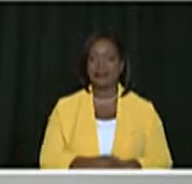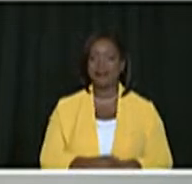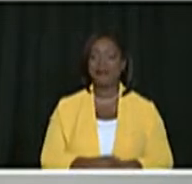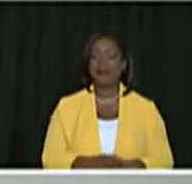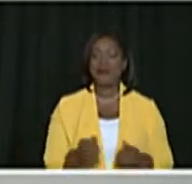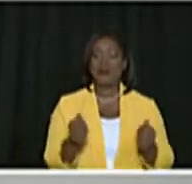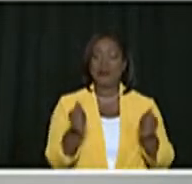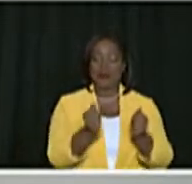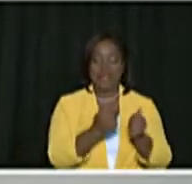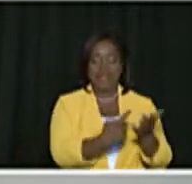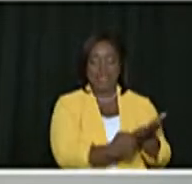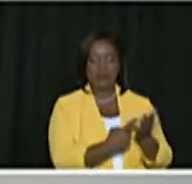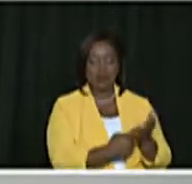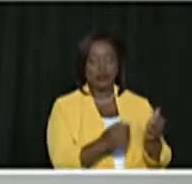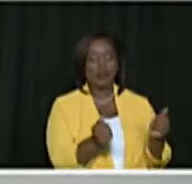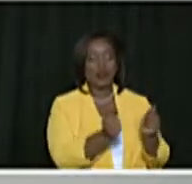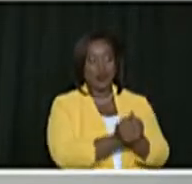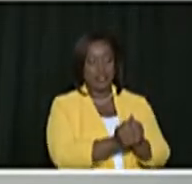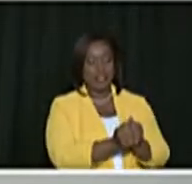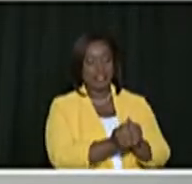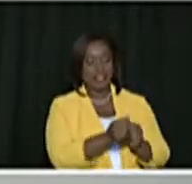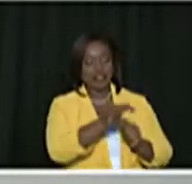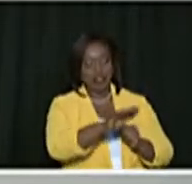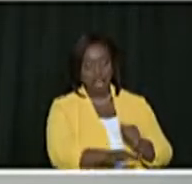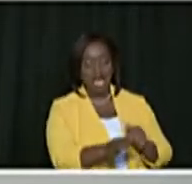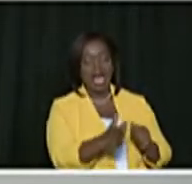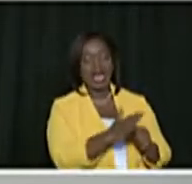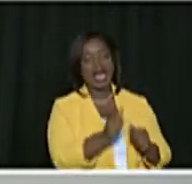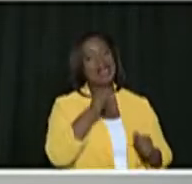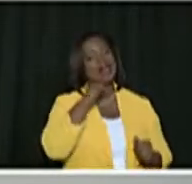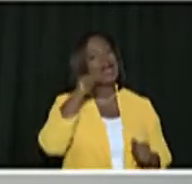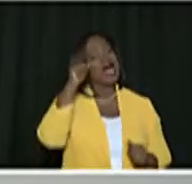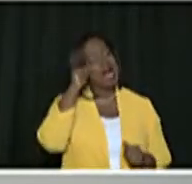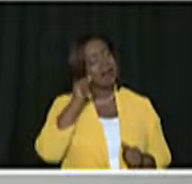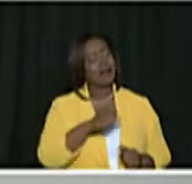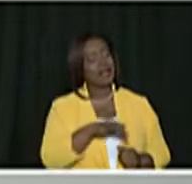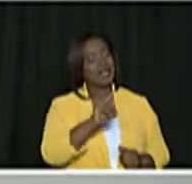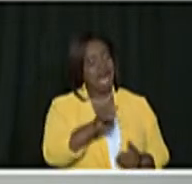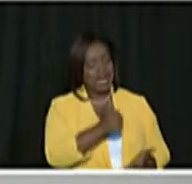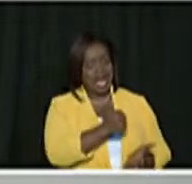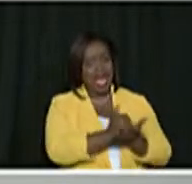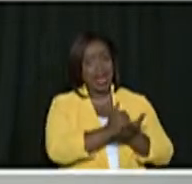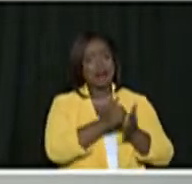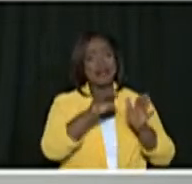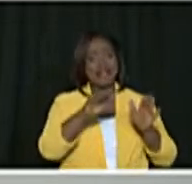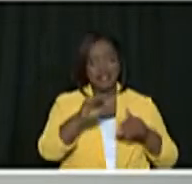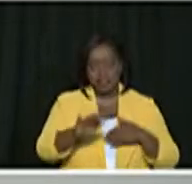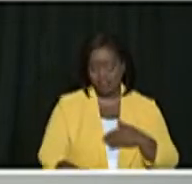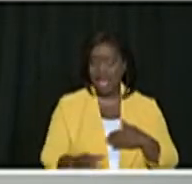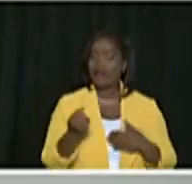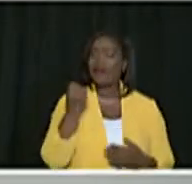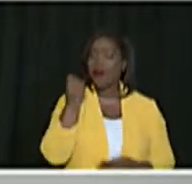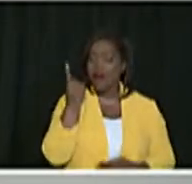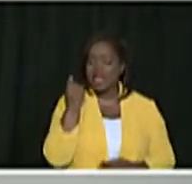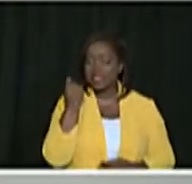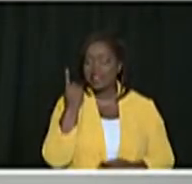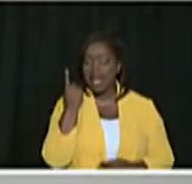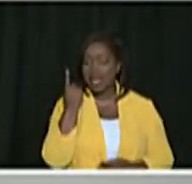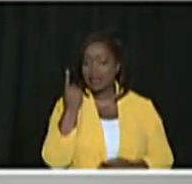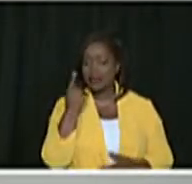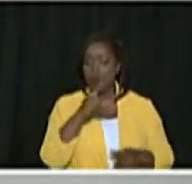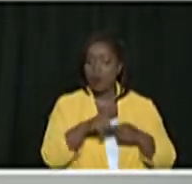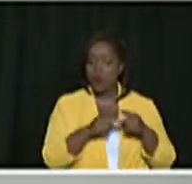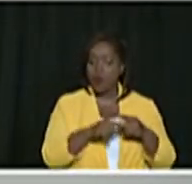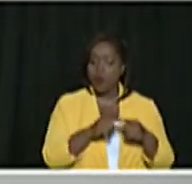the guardian, the parents, actually helping the child to understand. Right? As they get older, there are some